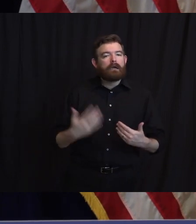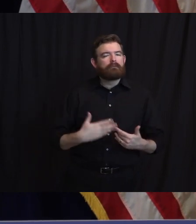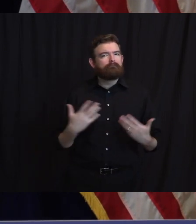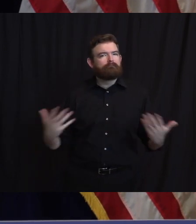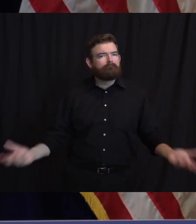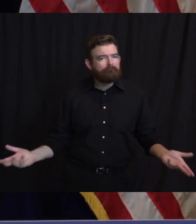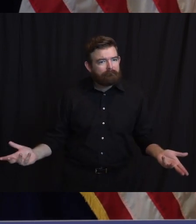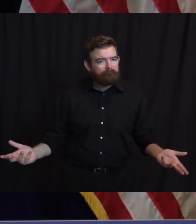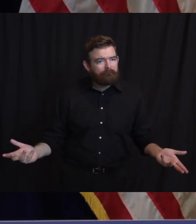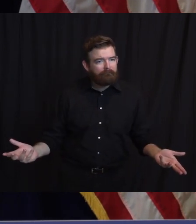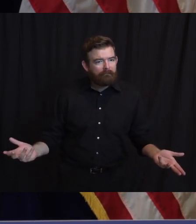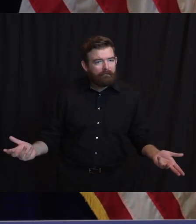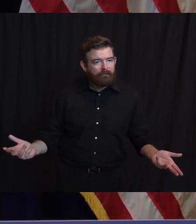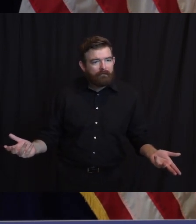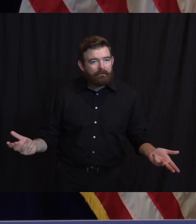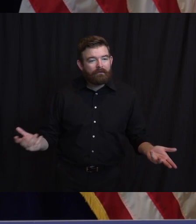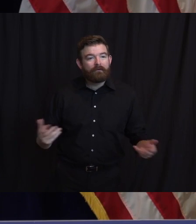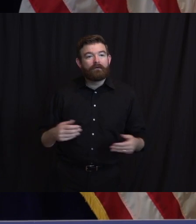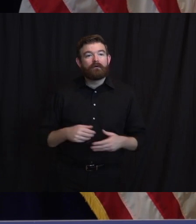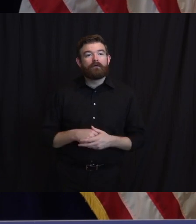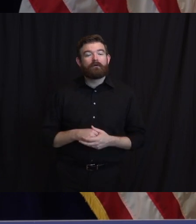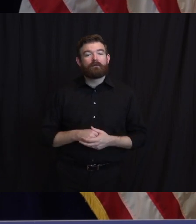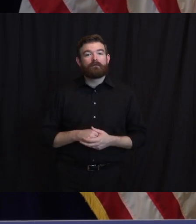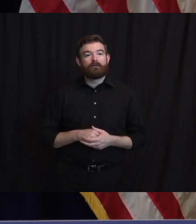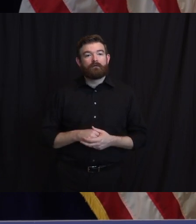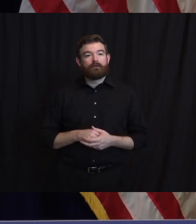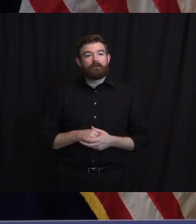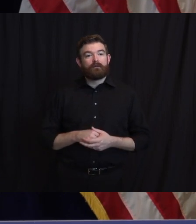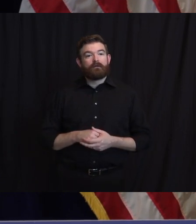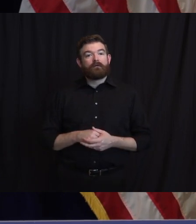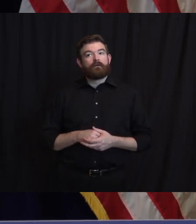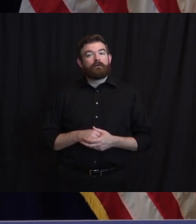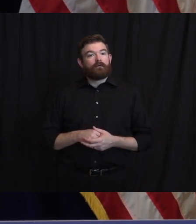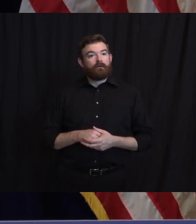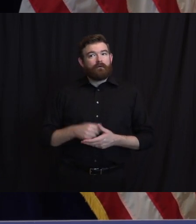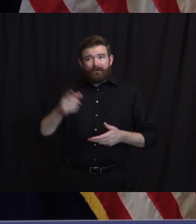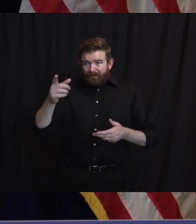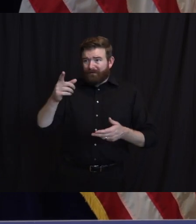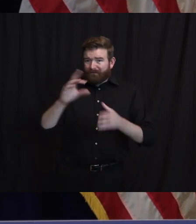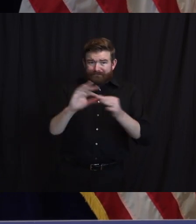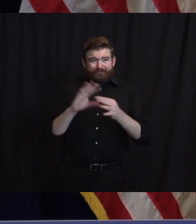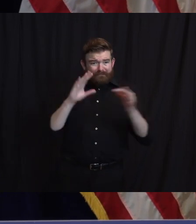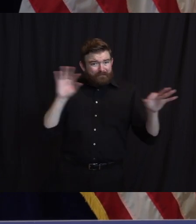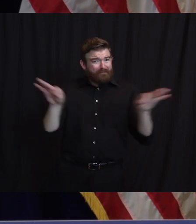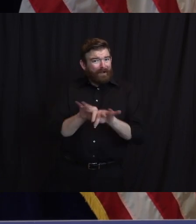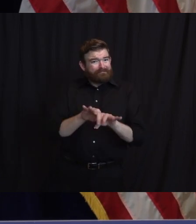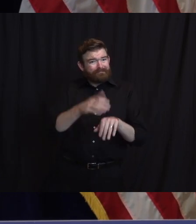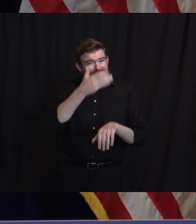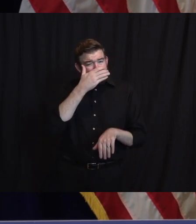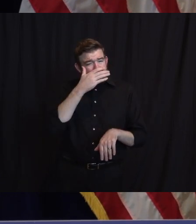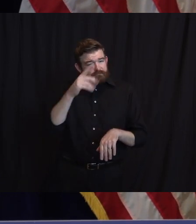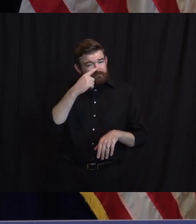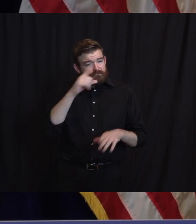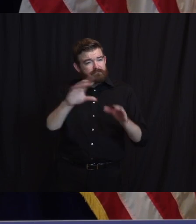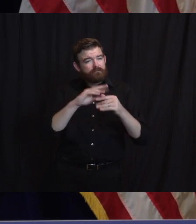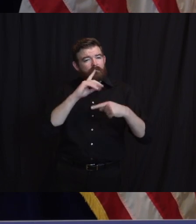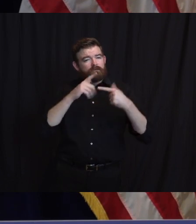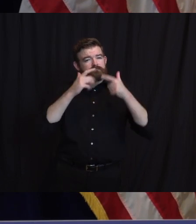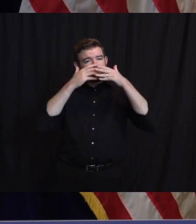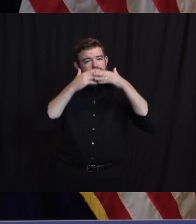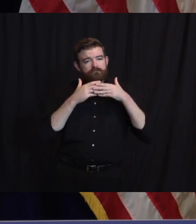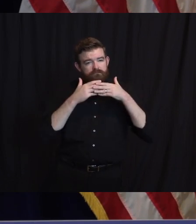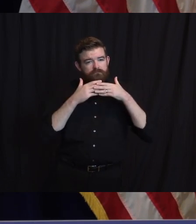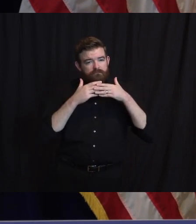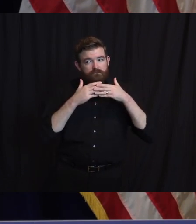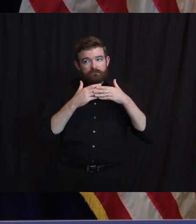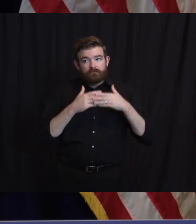just the face covering, but specifically this droop problem, to comment on that, and perhaps Dr. Ed, who is a walking encyclopedia